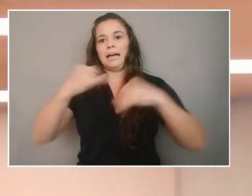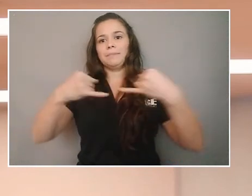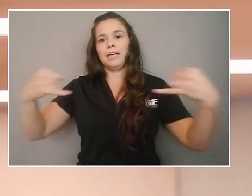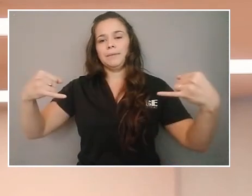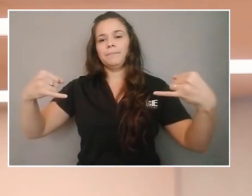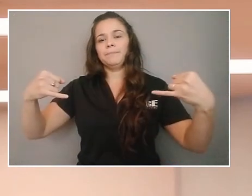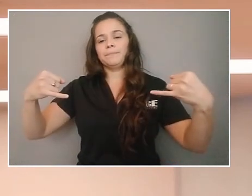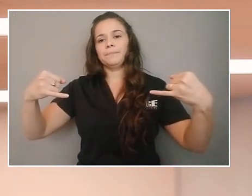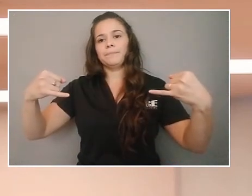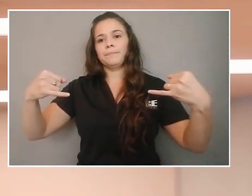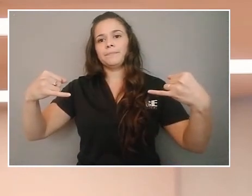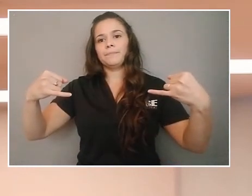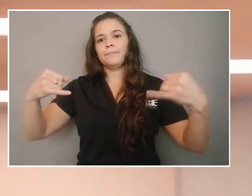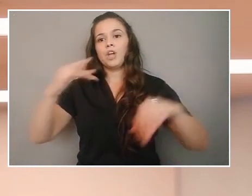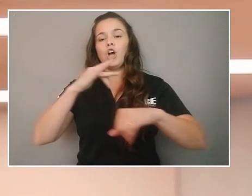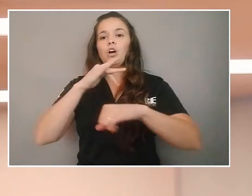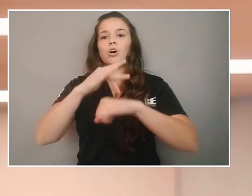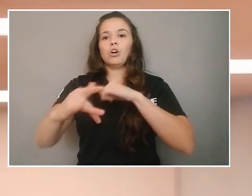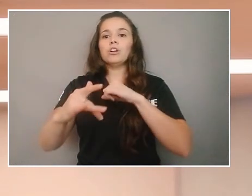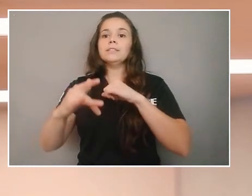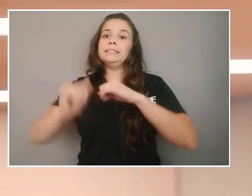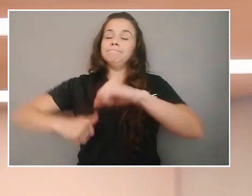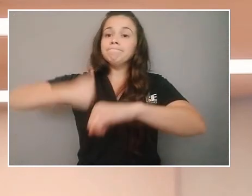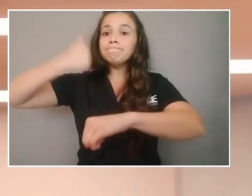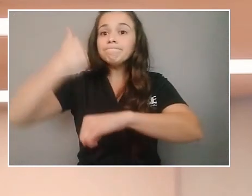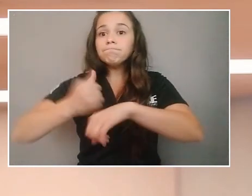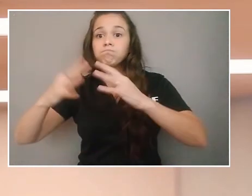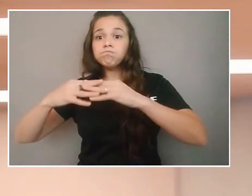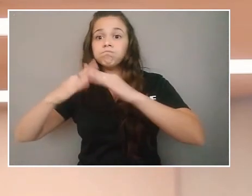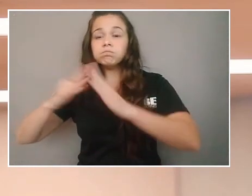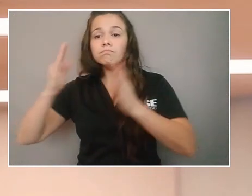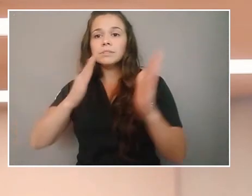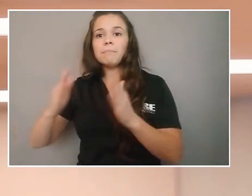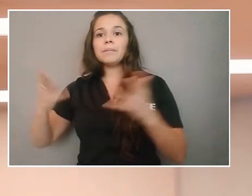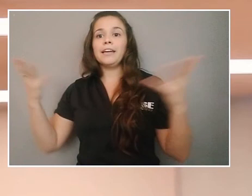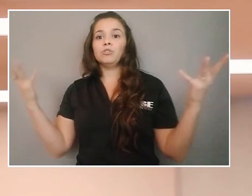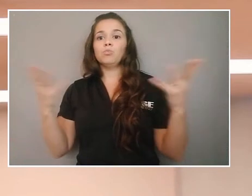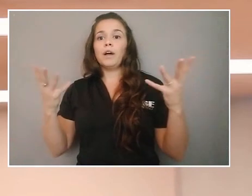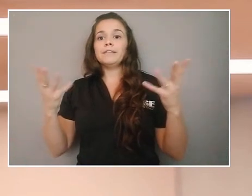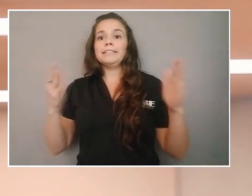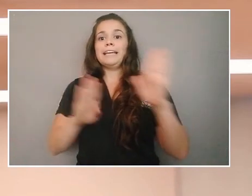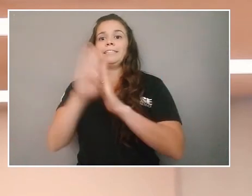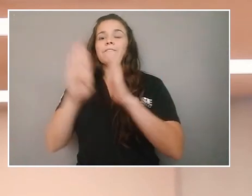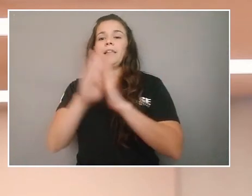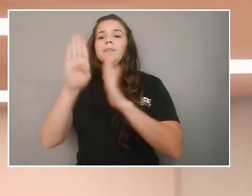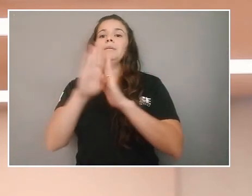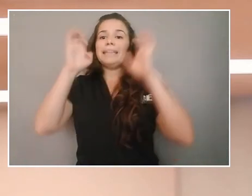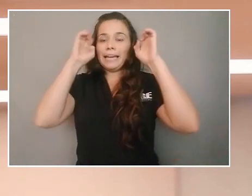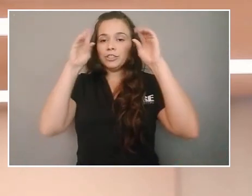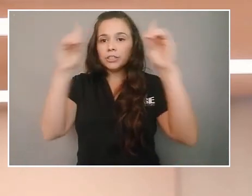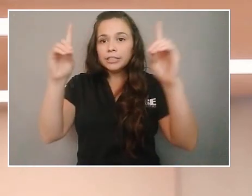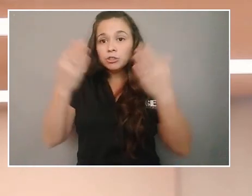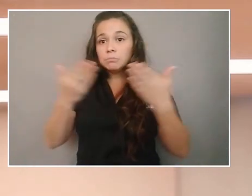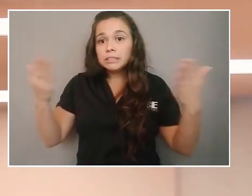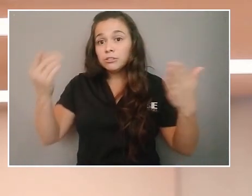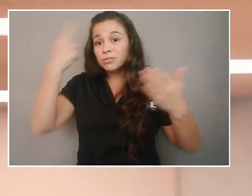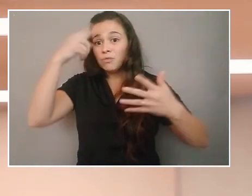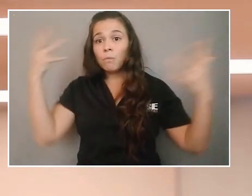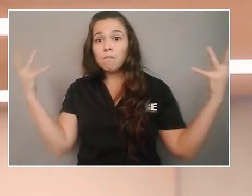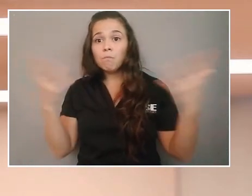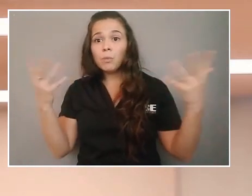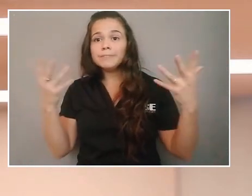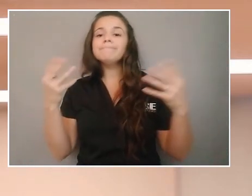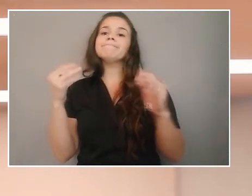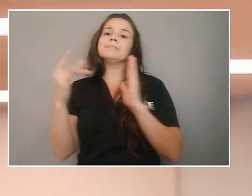Our early implementation of this plan has included developing educational materials on the use of technology apps